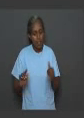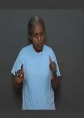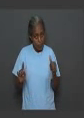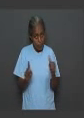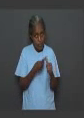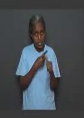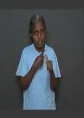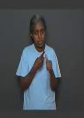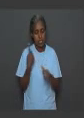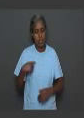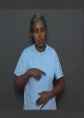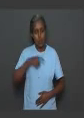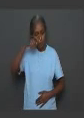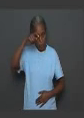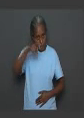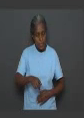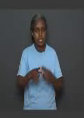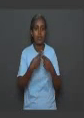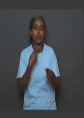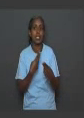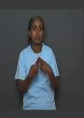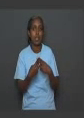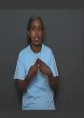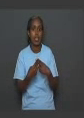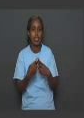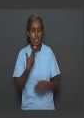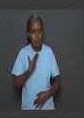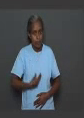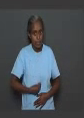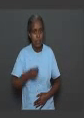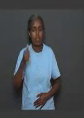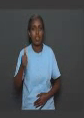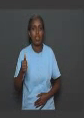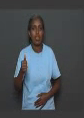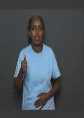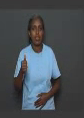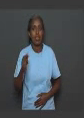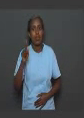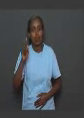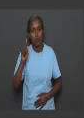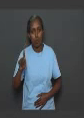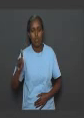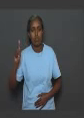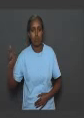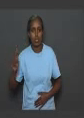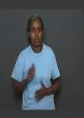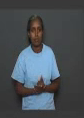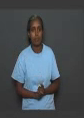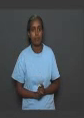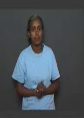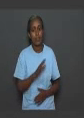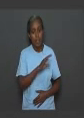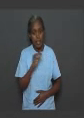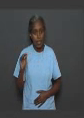First, we must multiply element A, 1, 1,